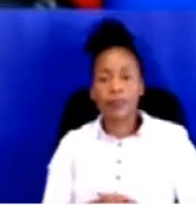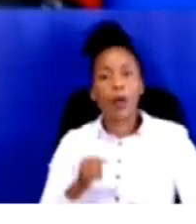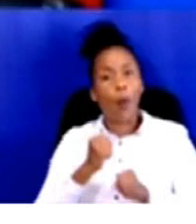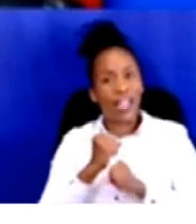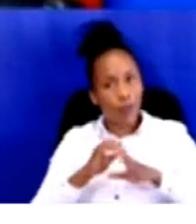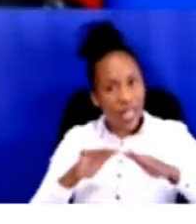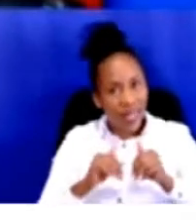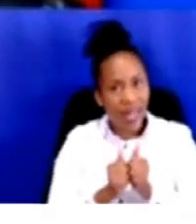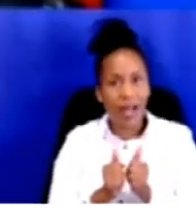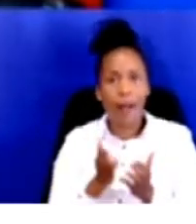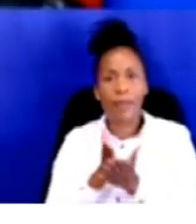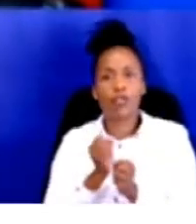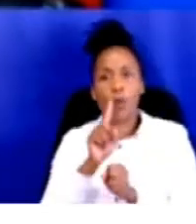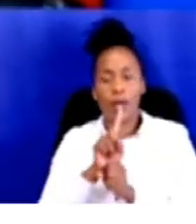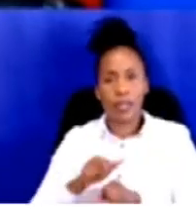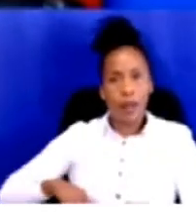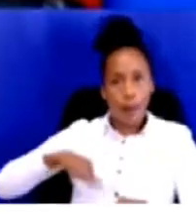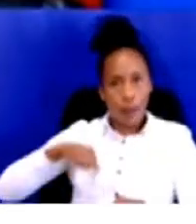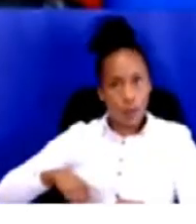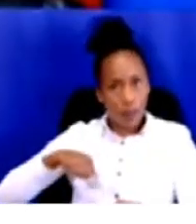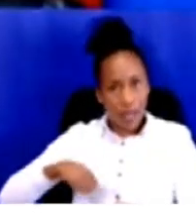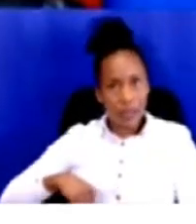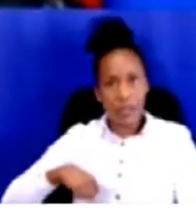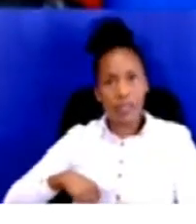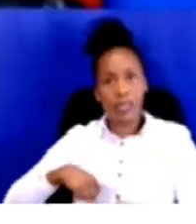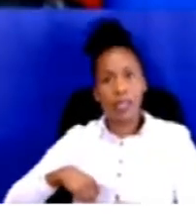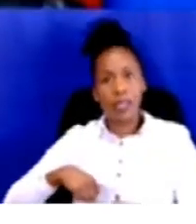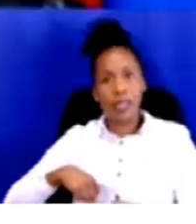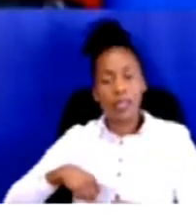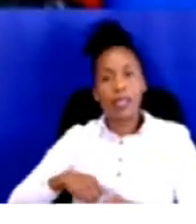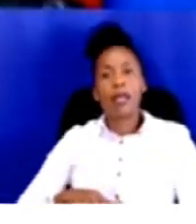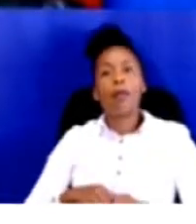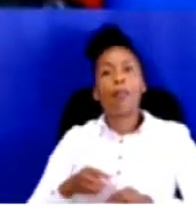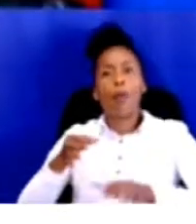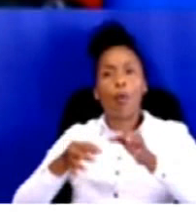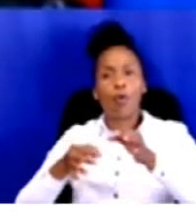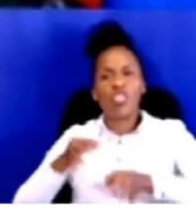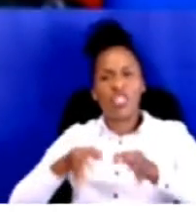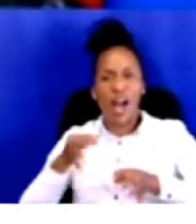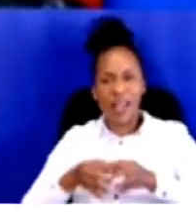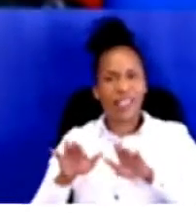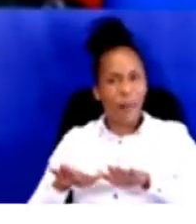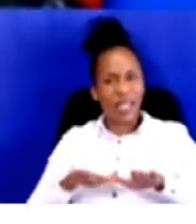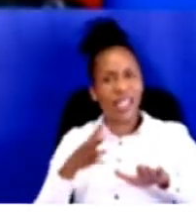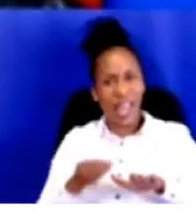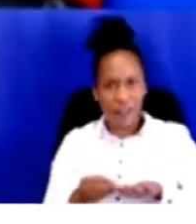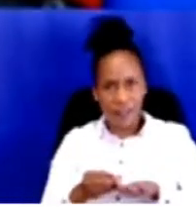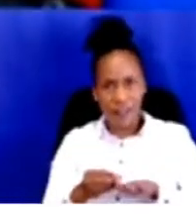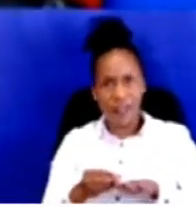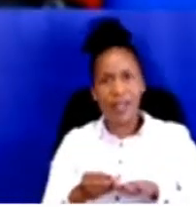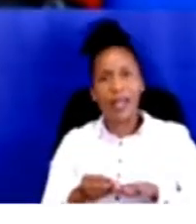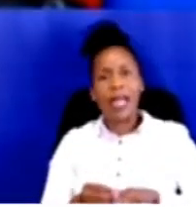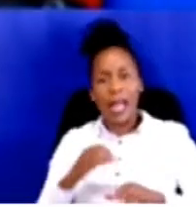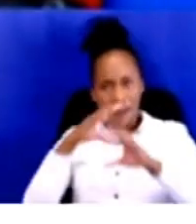in ensuring that municipalities have political stability and focus on